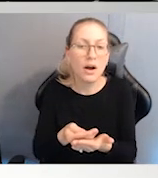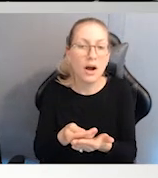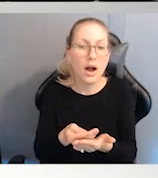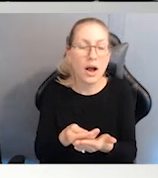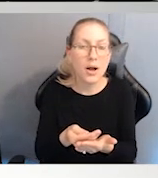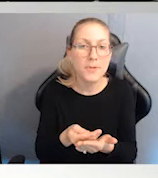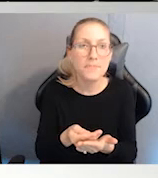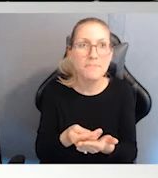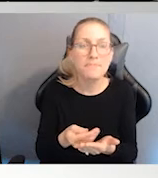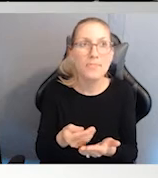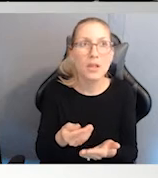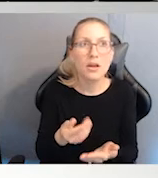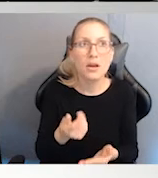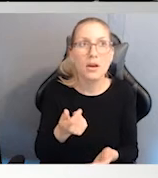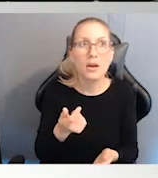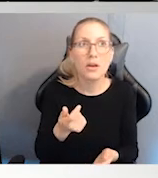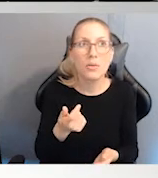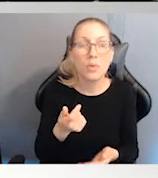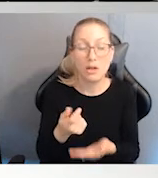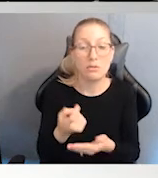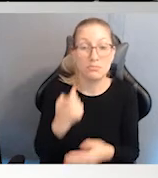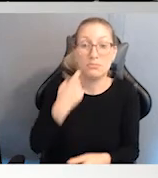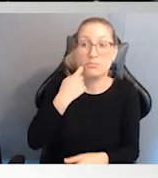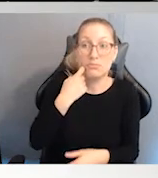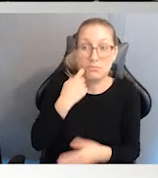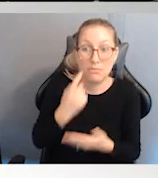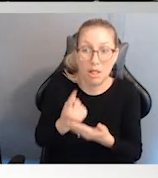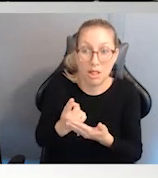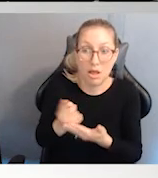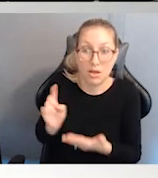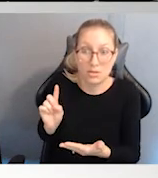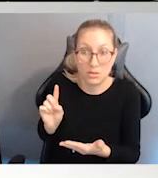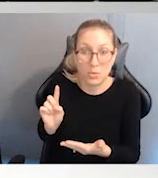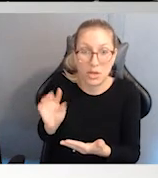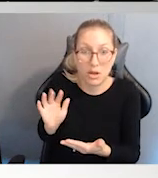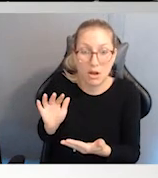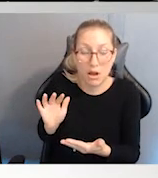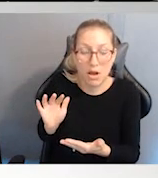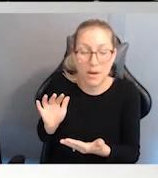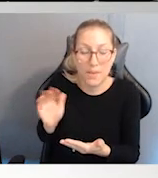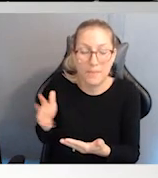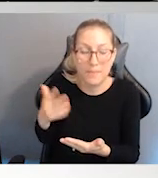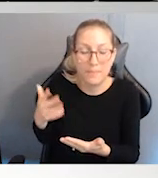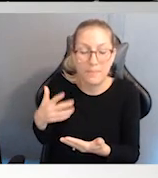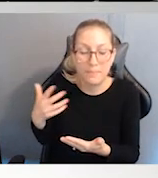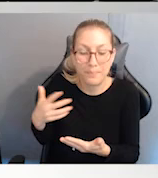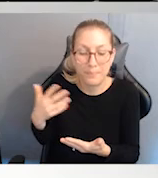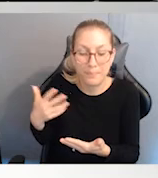This past week, before